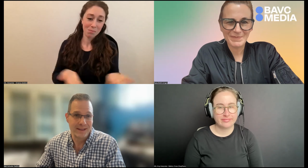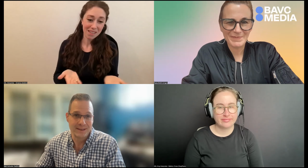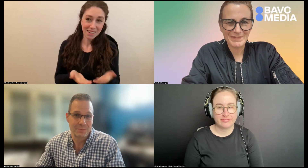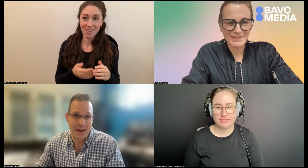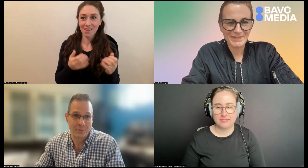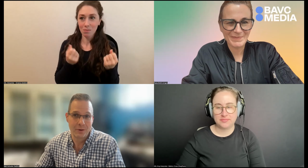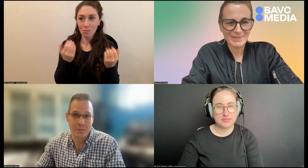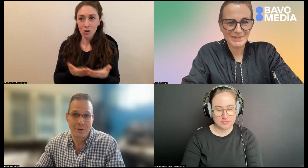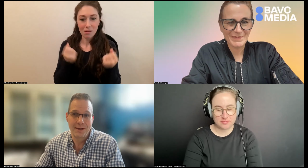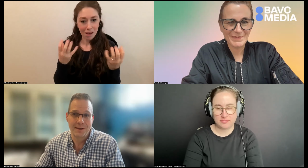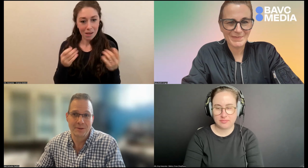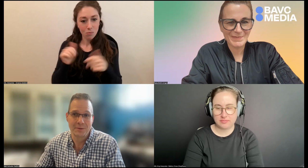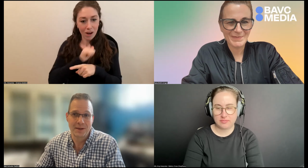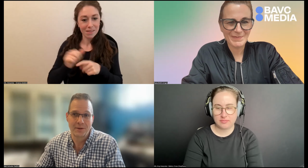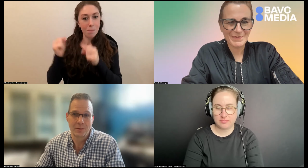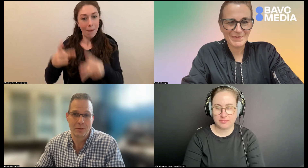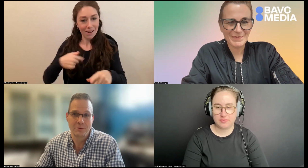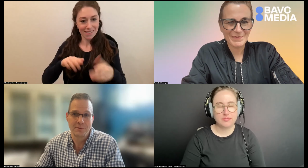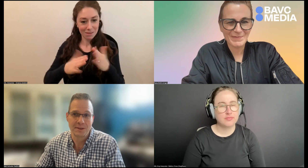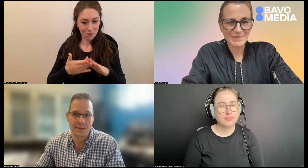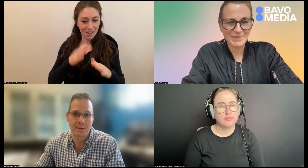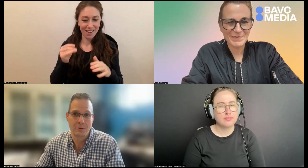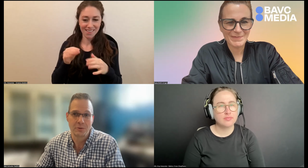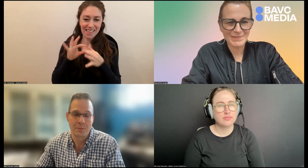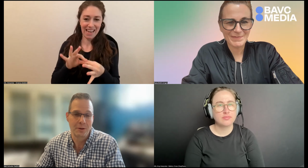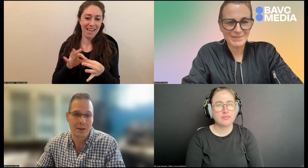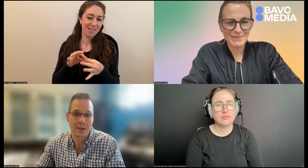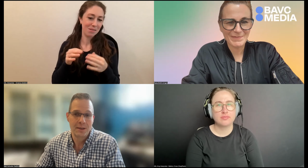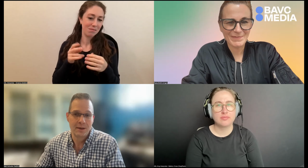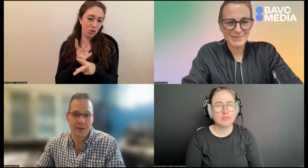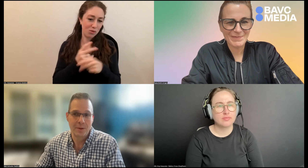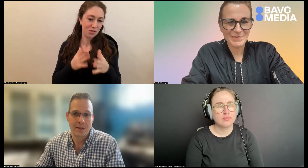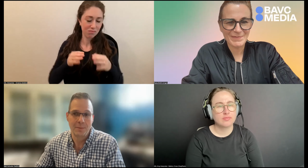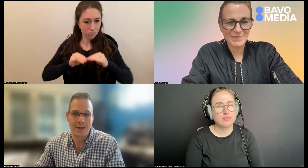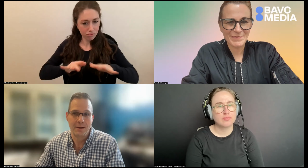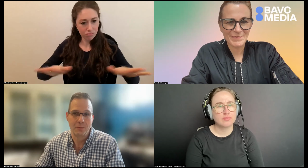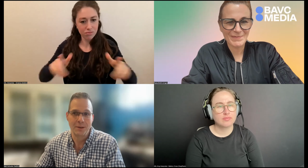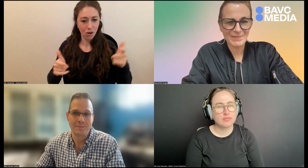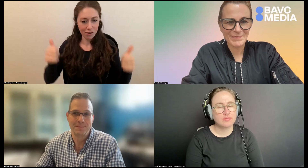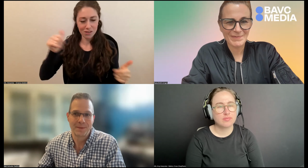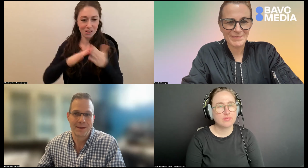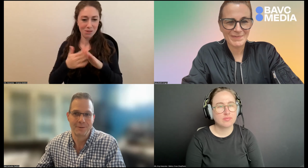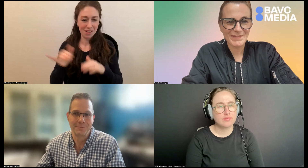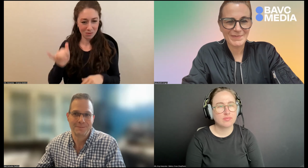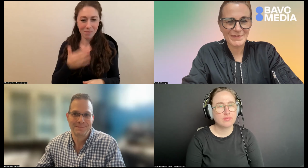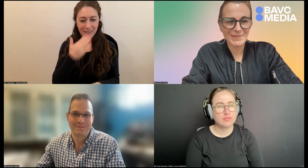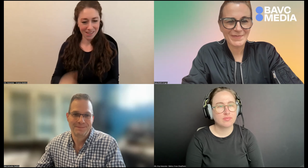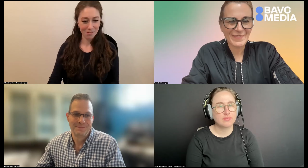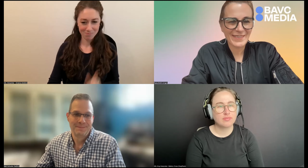lot of practices back to our community and also connect our producers into the larger community of independent media as well. Thank